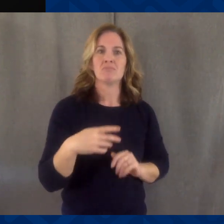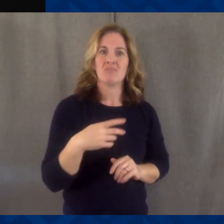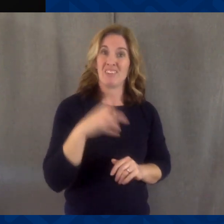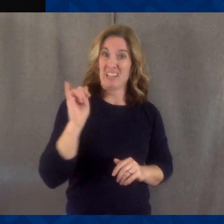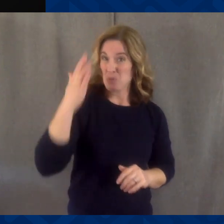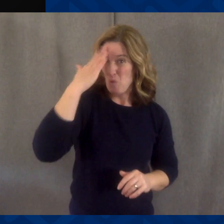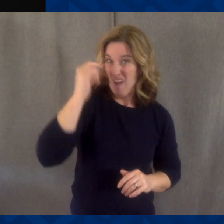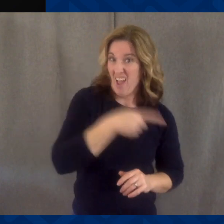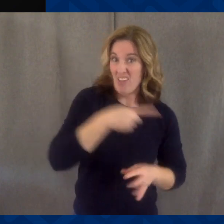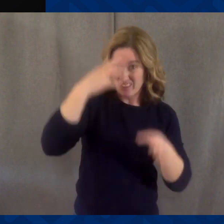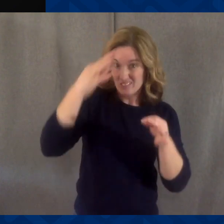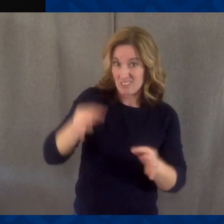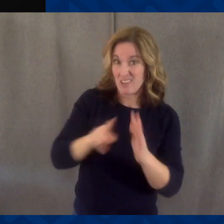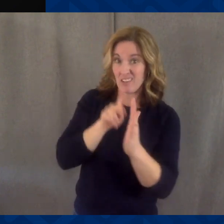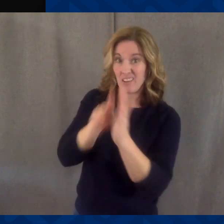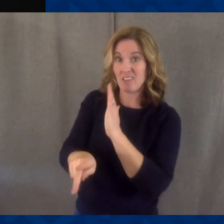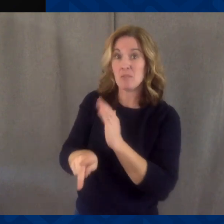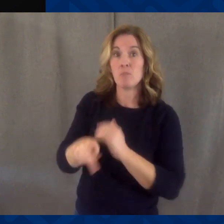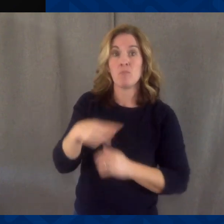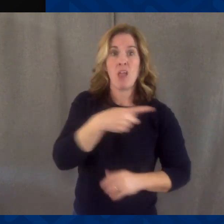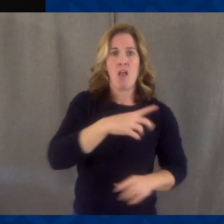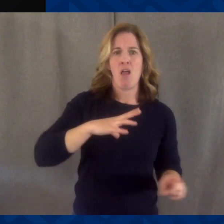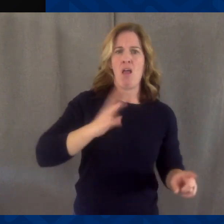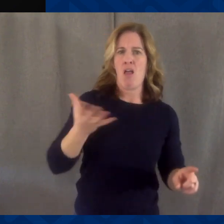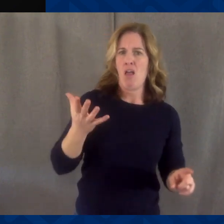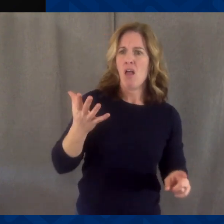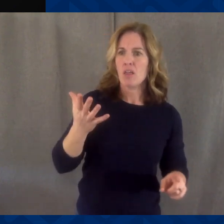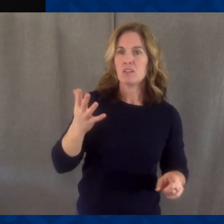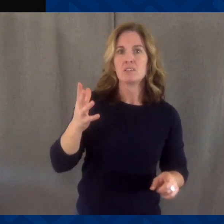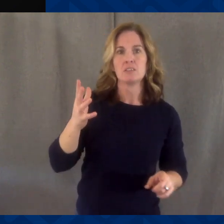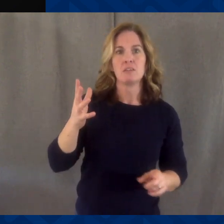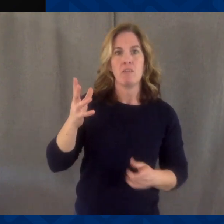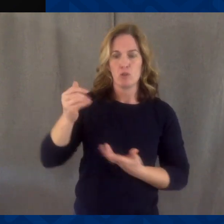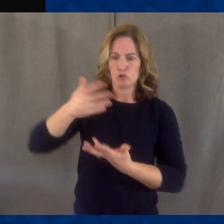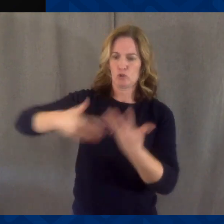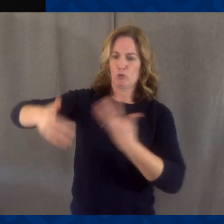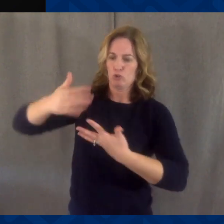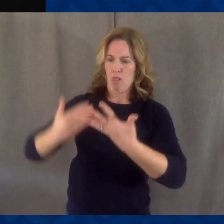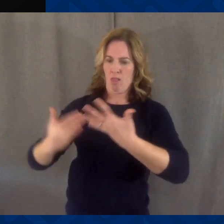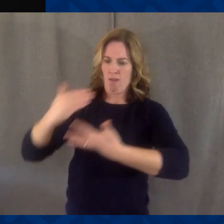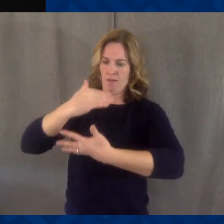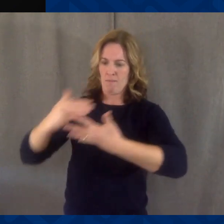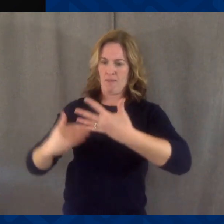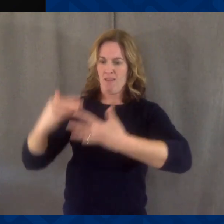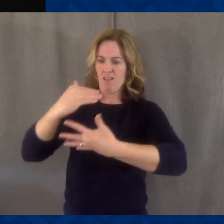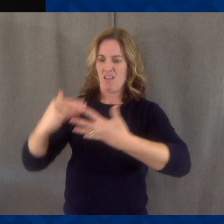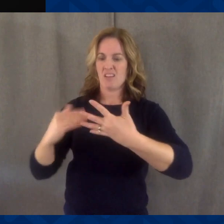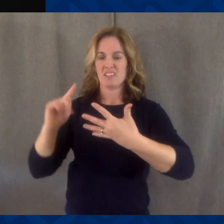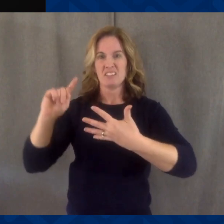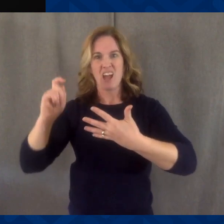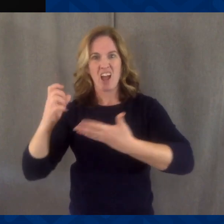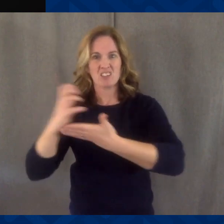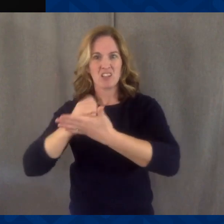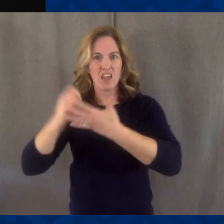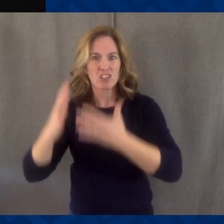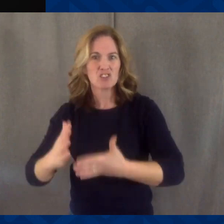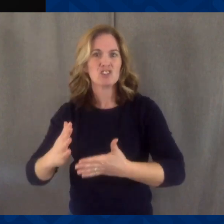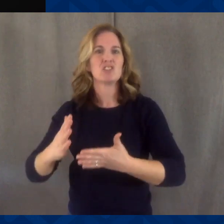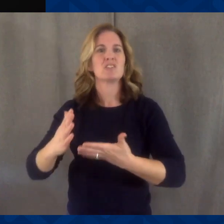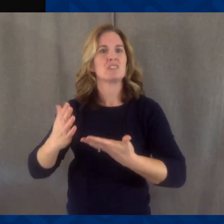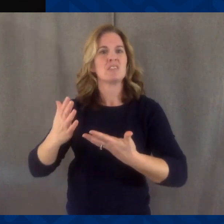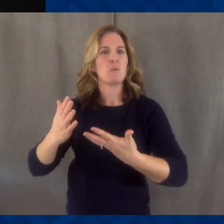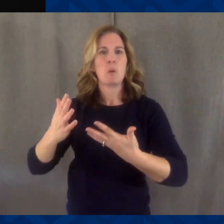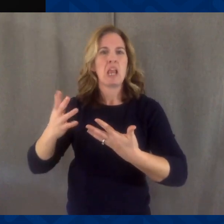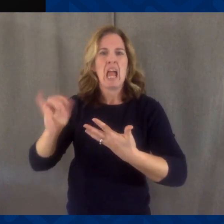in the social economy of the day, tax collectors and sinners were the worst of the worst. Sinner, it was kind of a